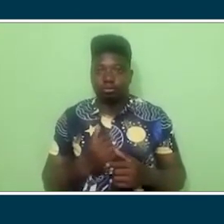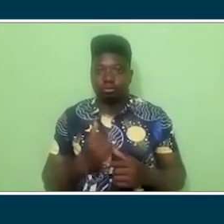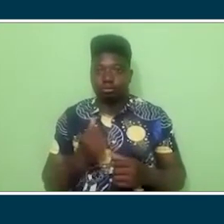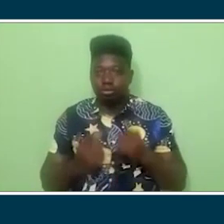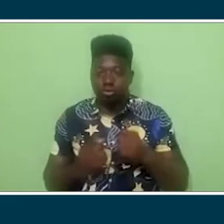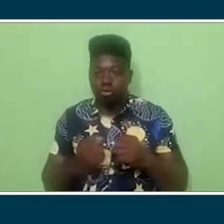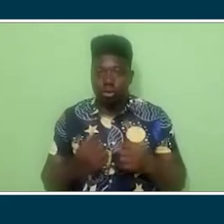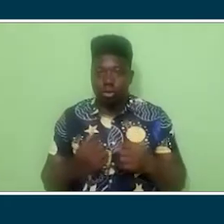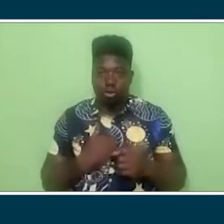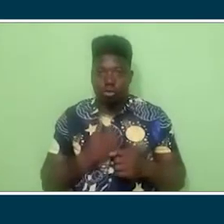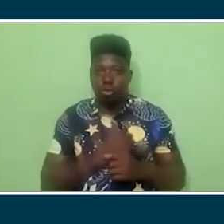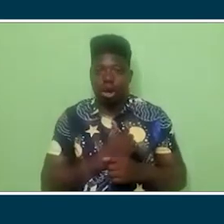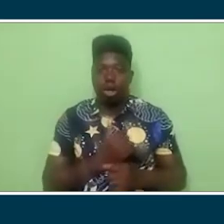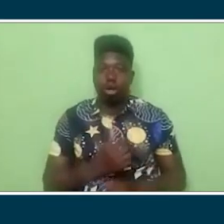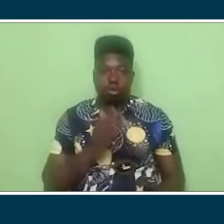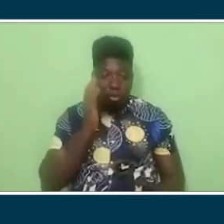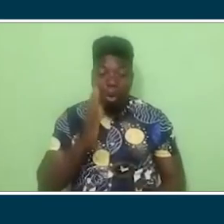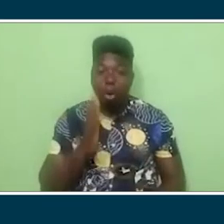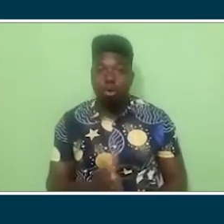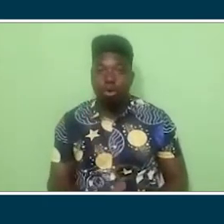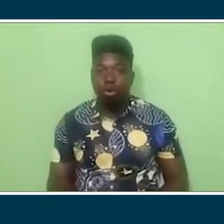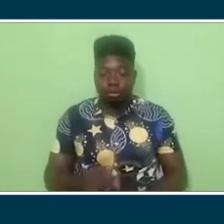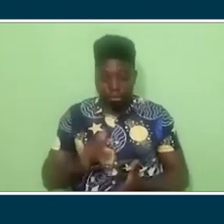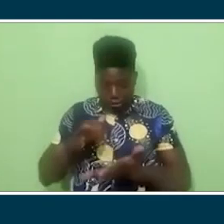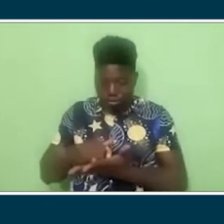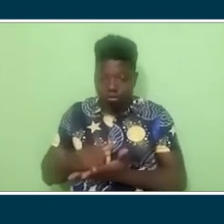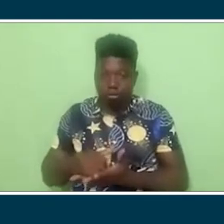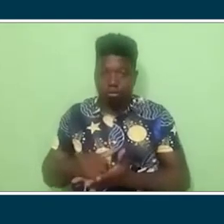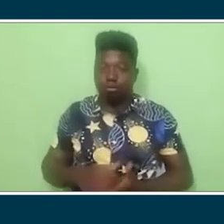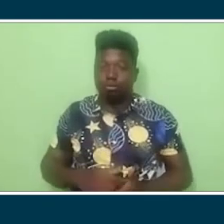to use with whom. That